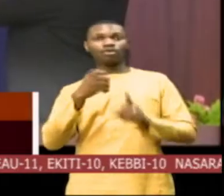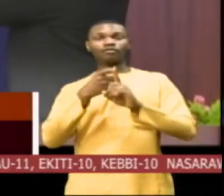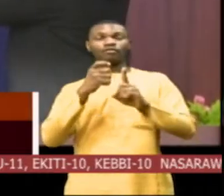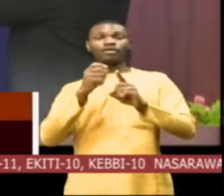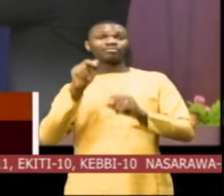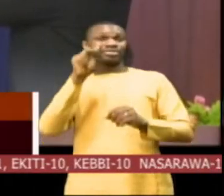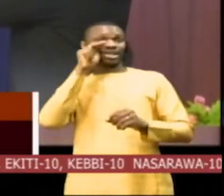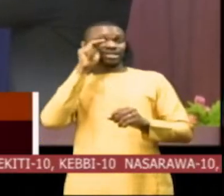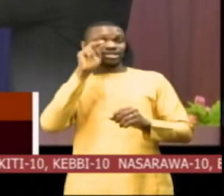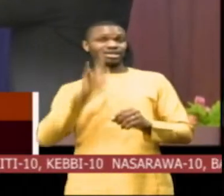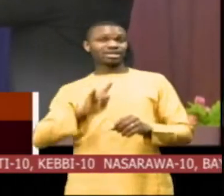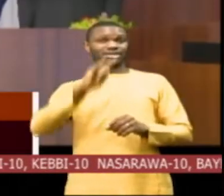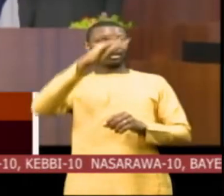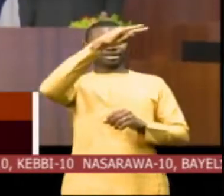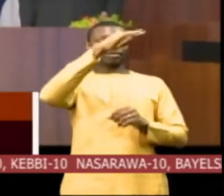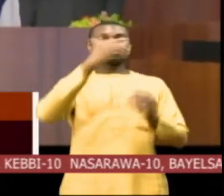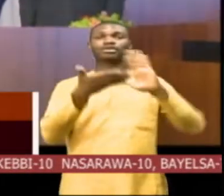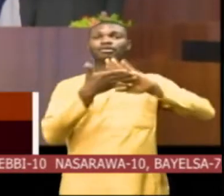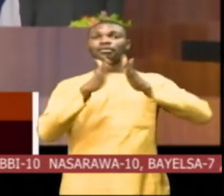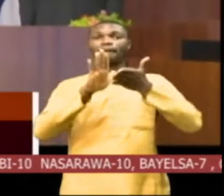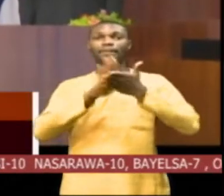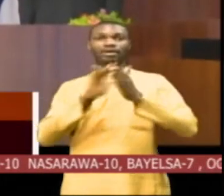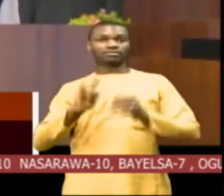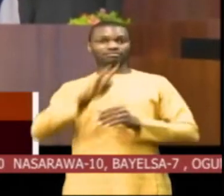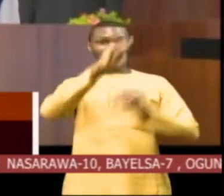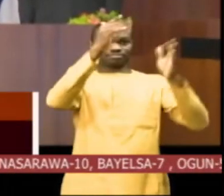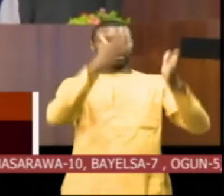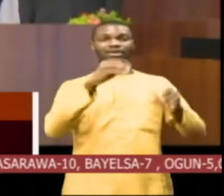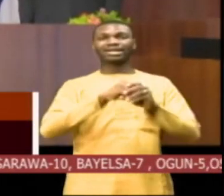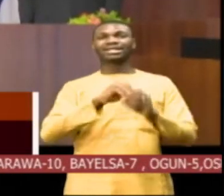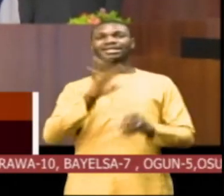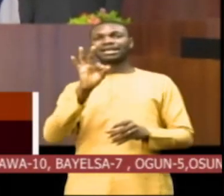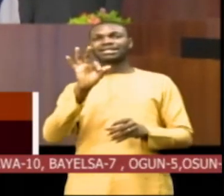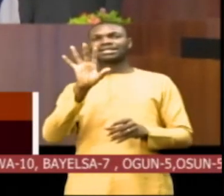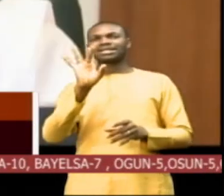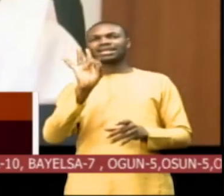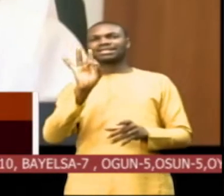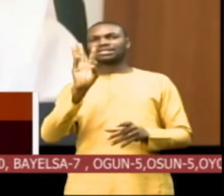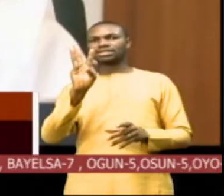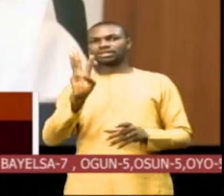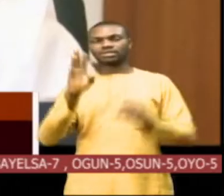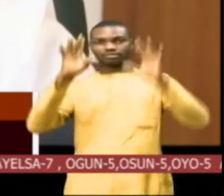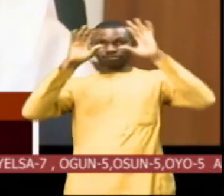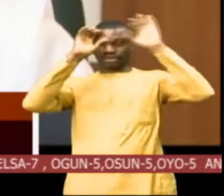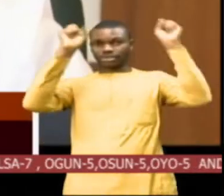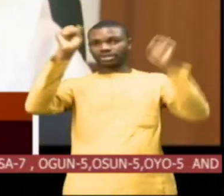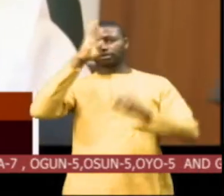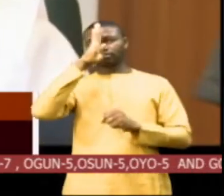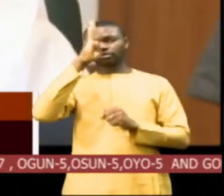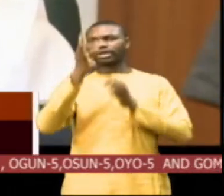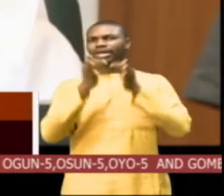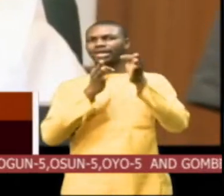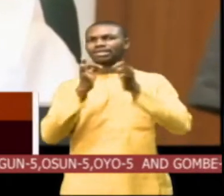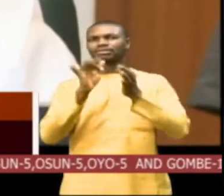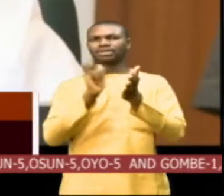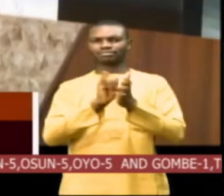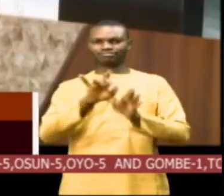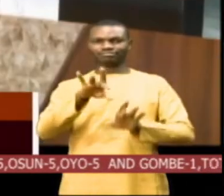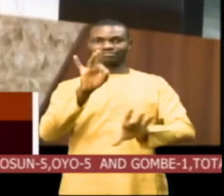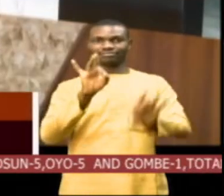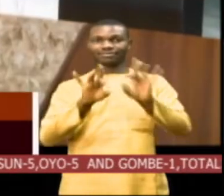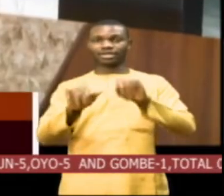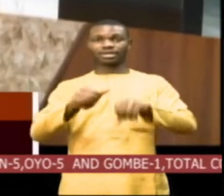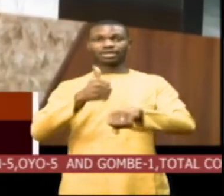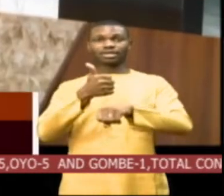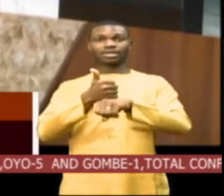from Osun State became a pilot in 1986. President Muhammadu Buhari described their appointment as not